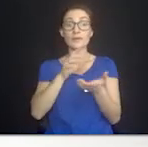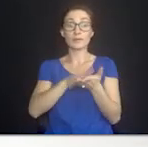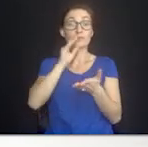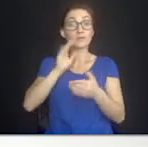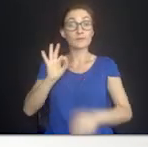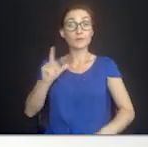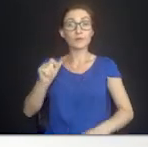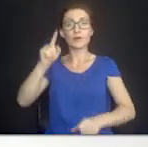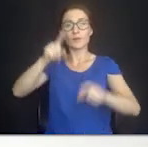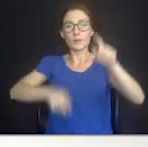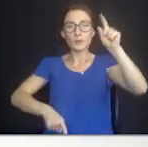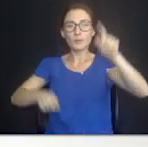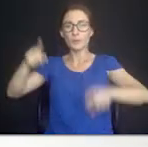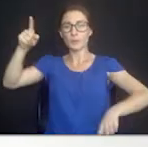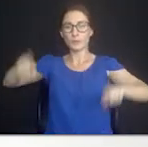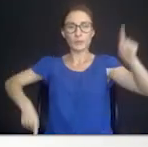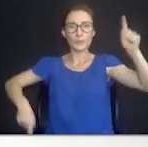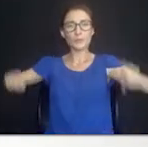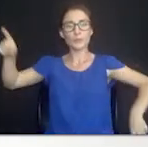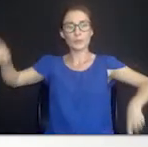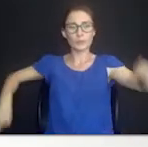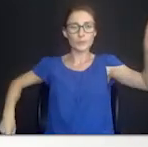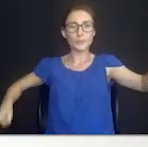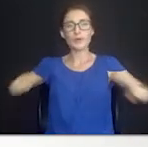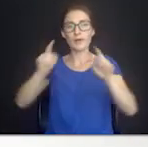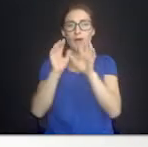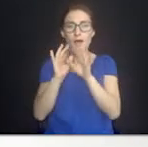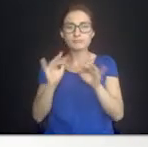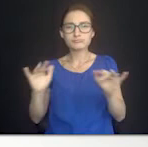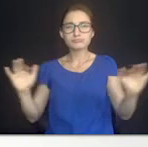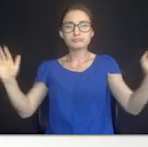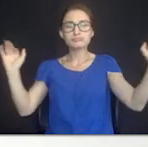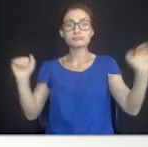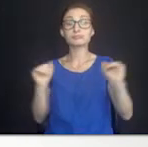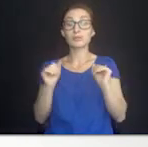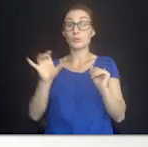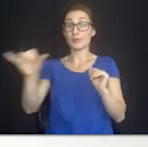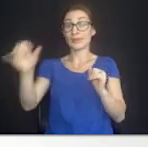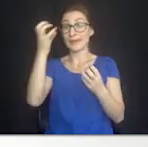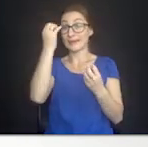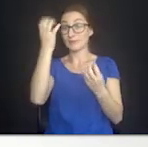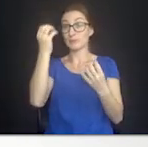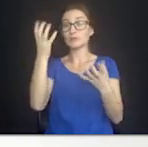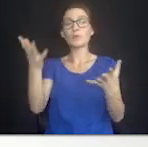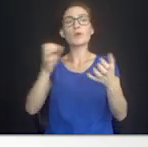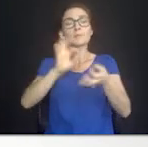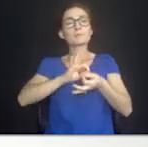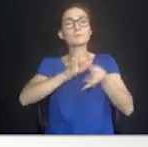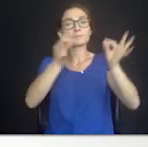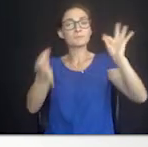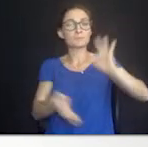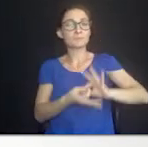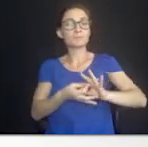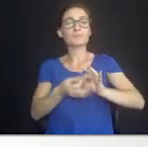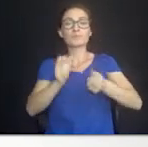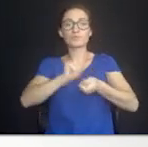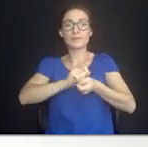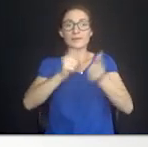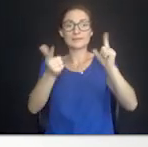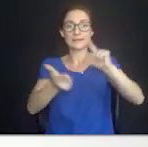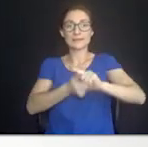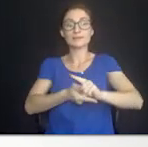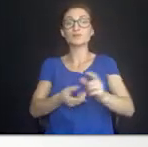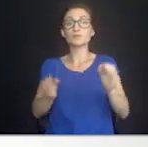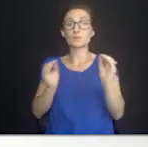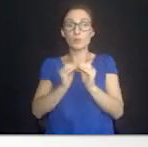that Florida is a very diverse, and so we wanted to have a way to translate that information into different languages. So we were able